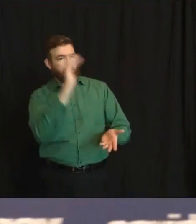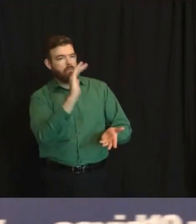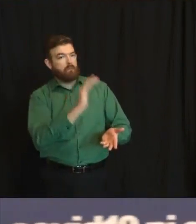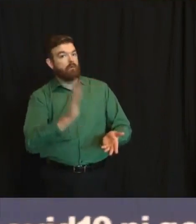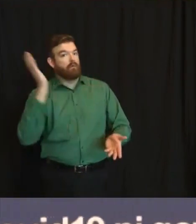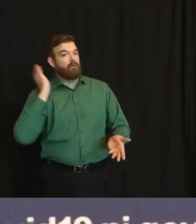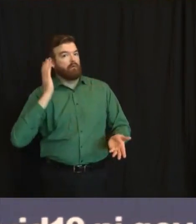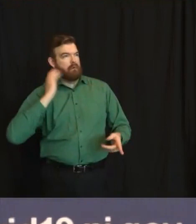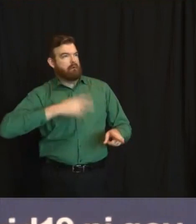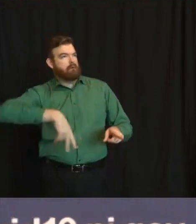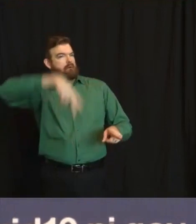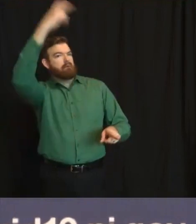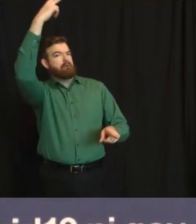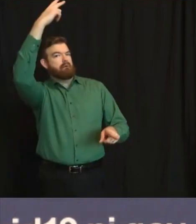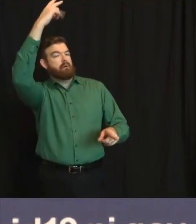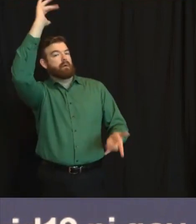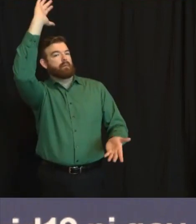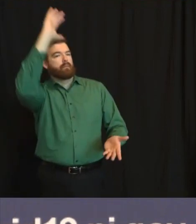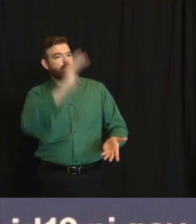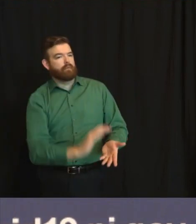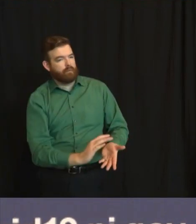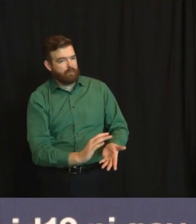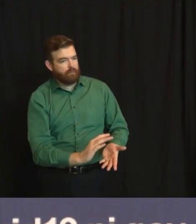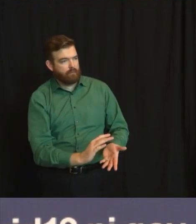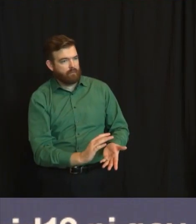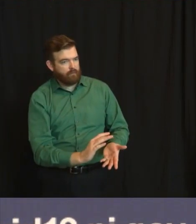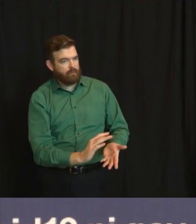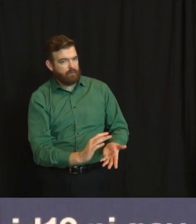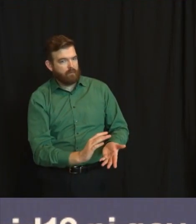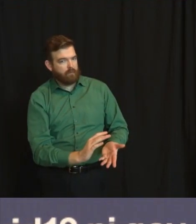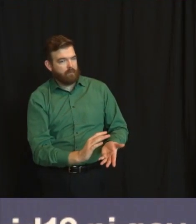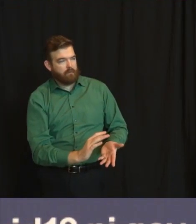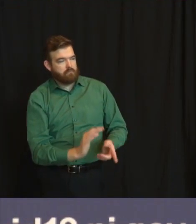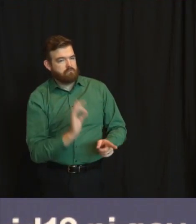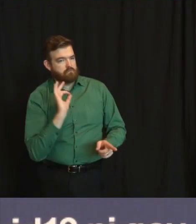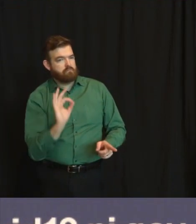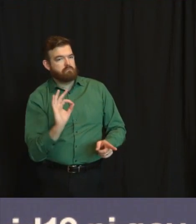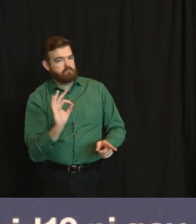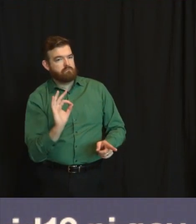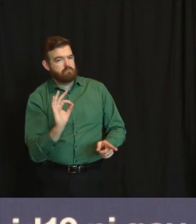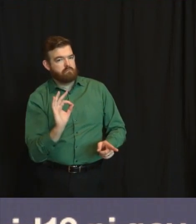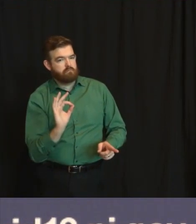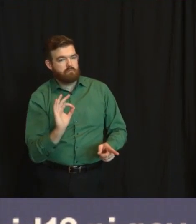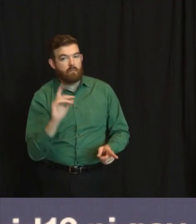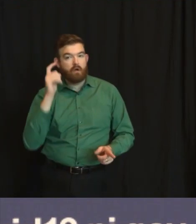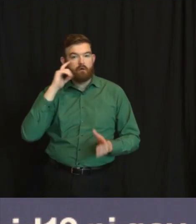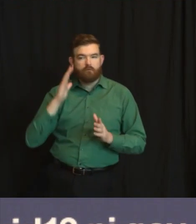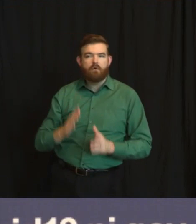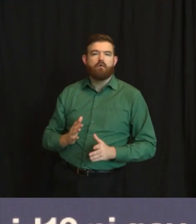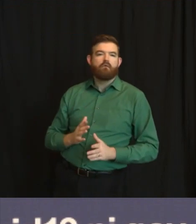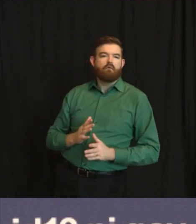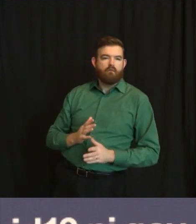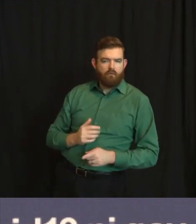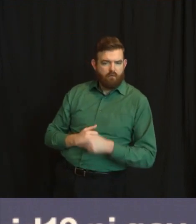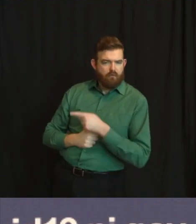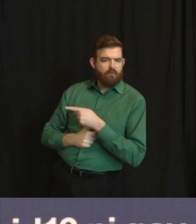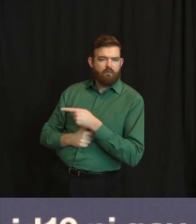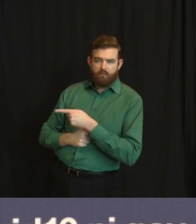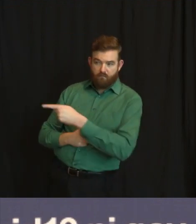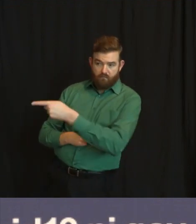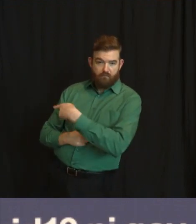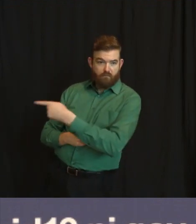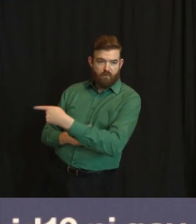this is due to a lot of great work by professionals on either side of me. It's due to heroic work by